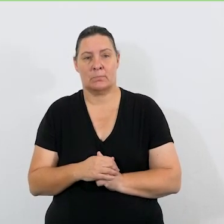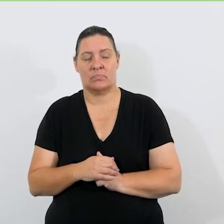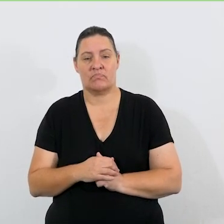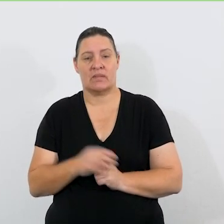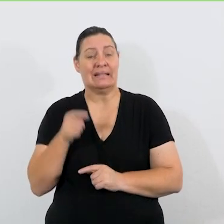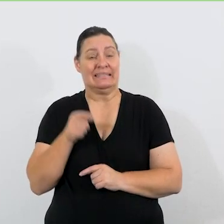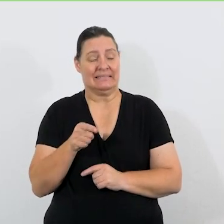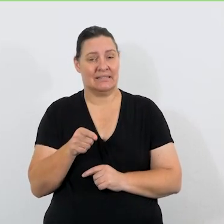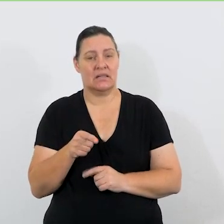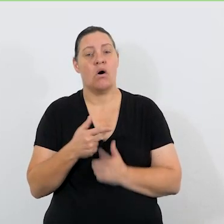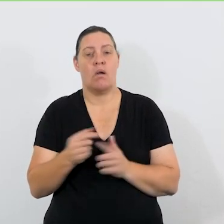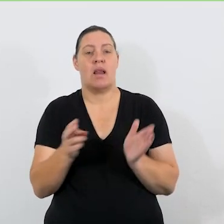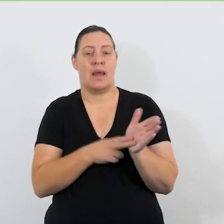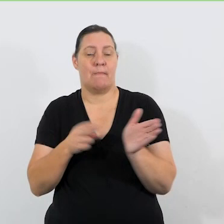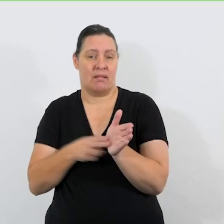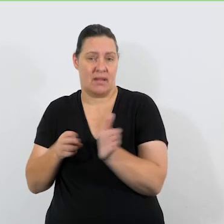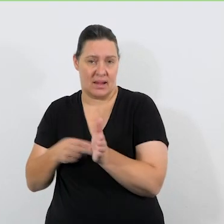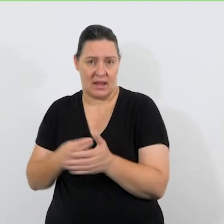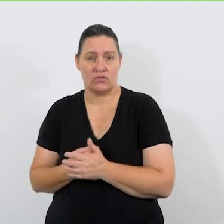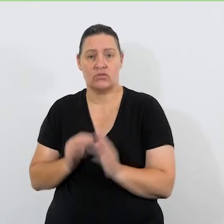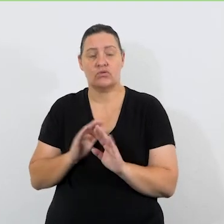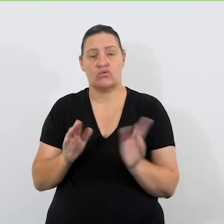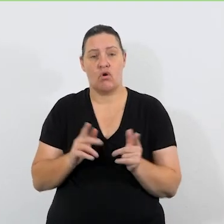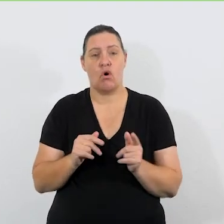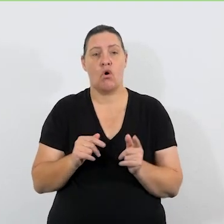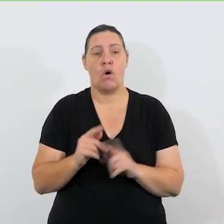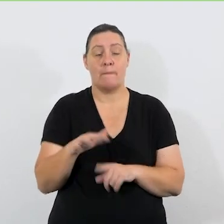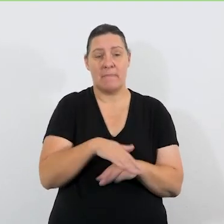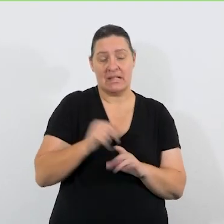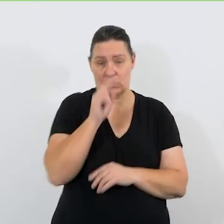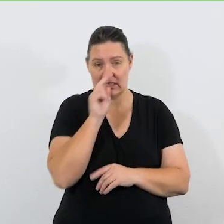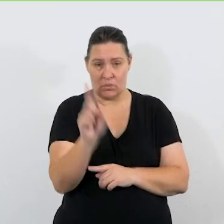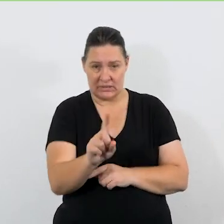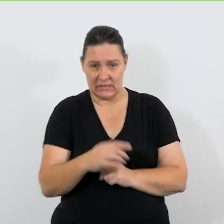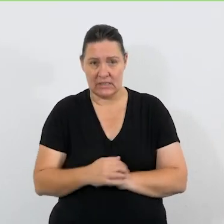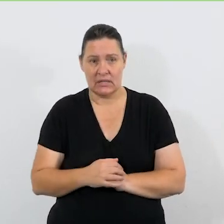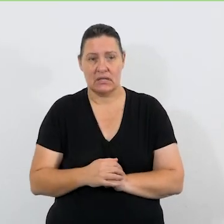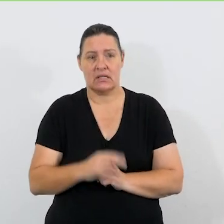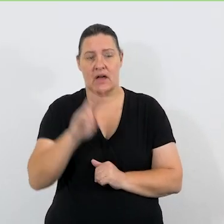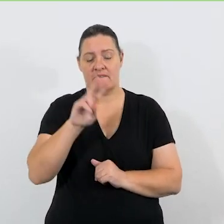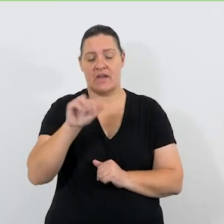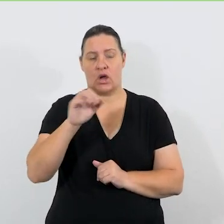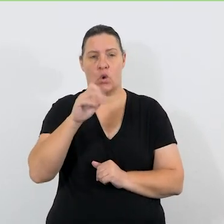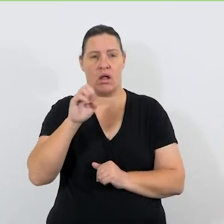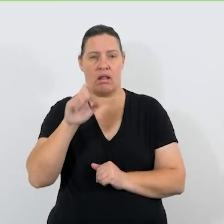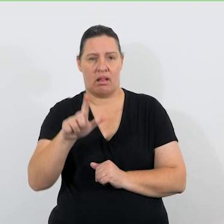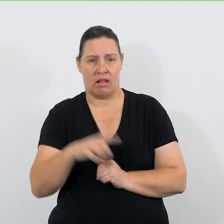So this is our labels. So basically what we are seeing here is the vacuole. That's the